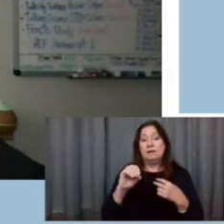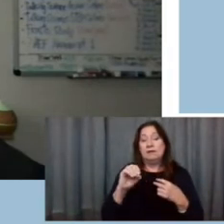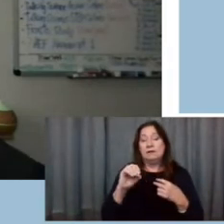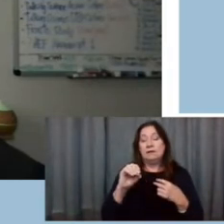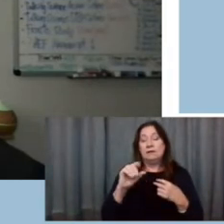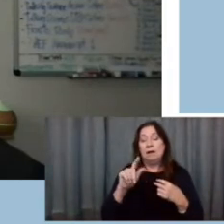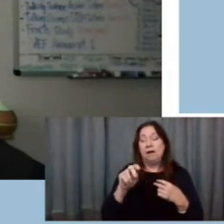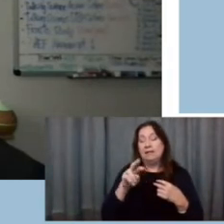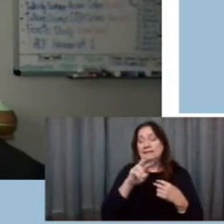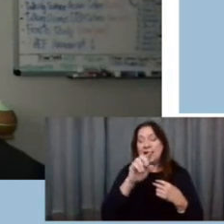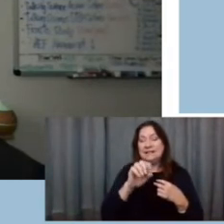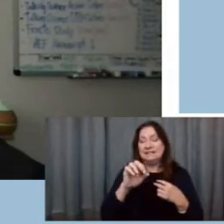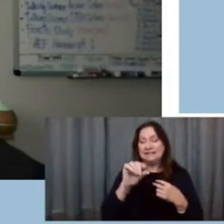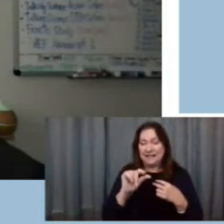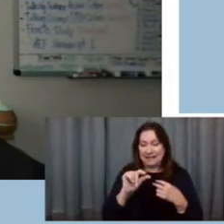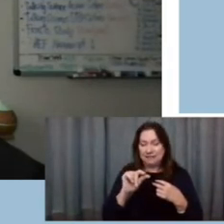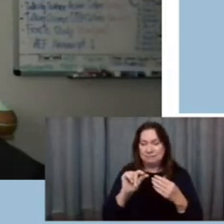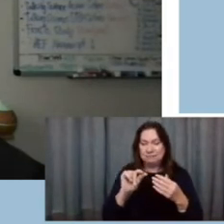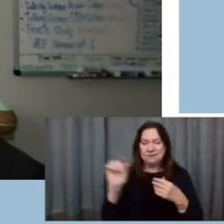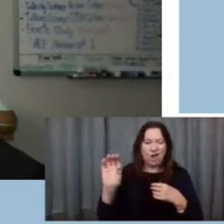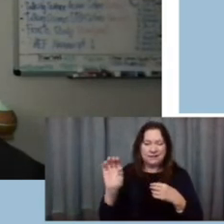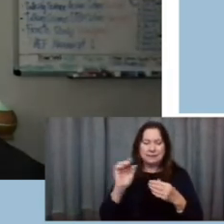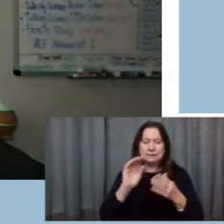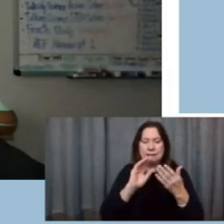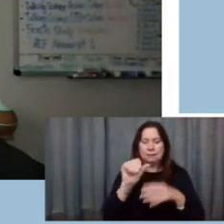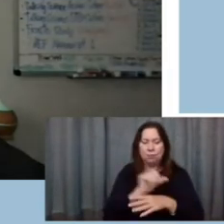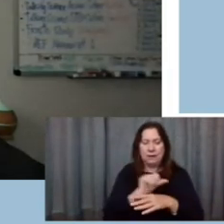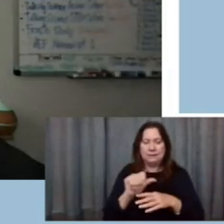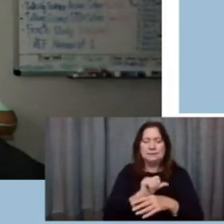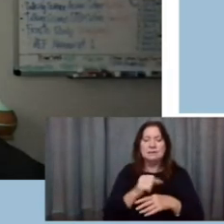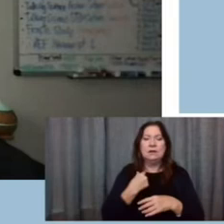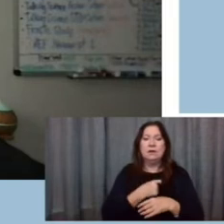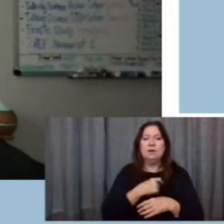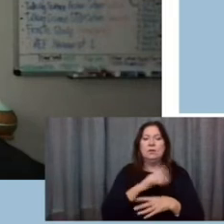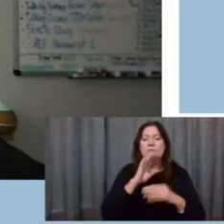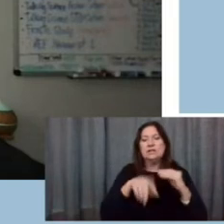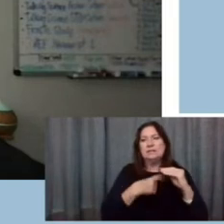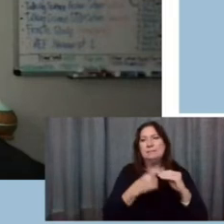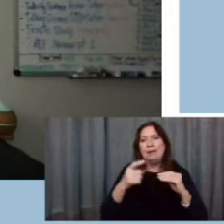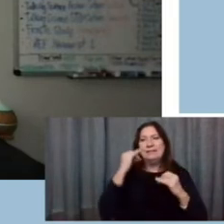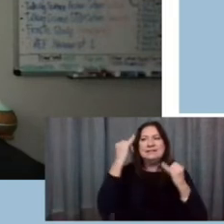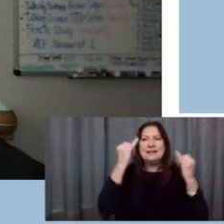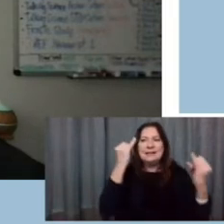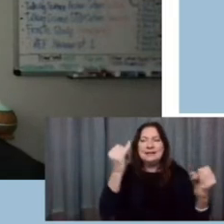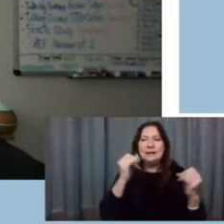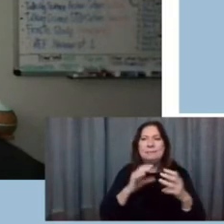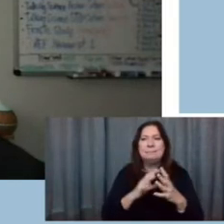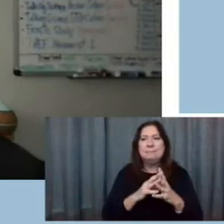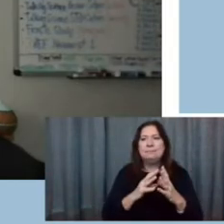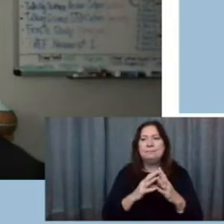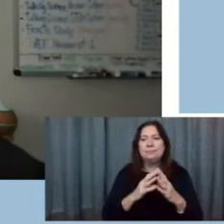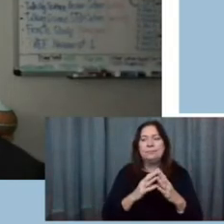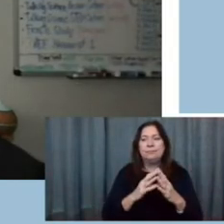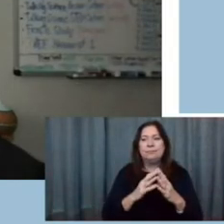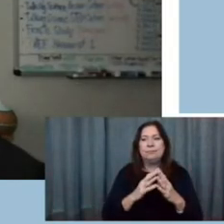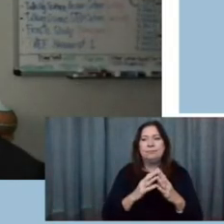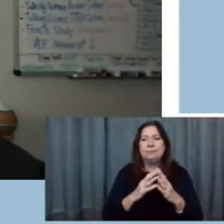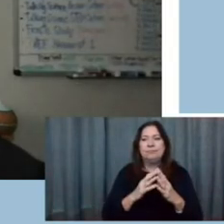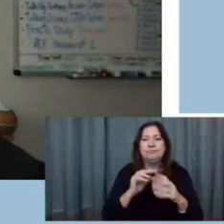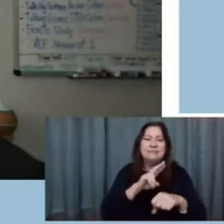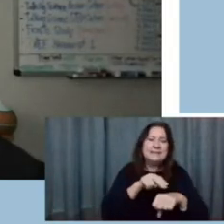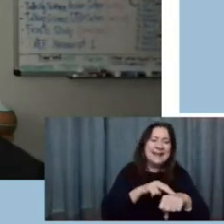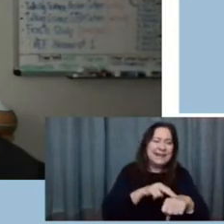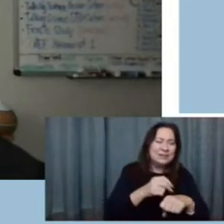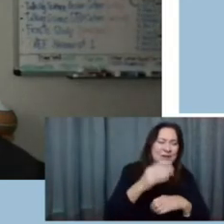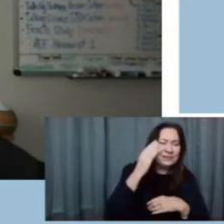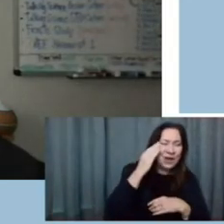I think that's, we've brought up epistemology and ontology, this idea of, the nature of knowledge and the nature